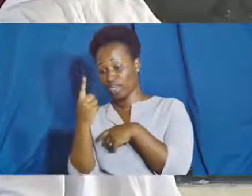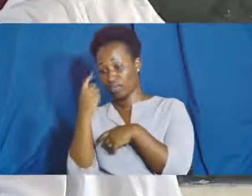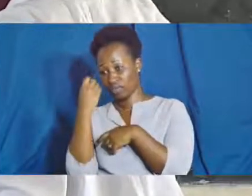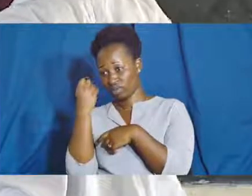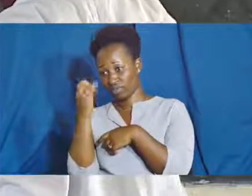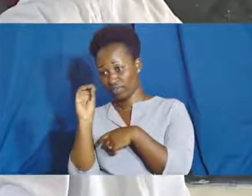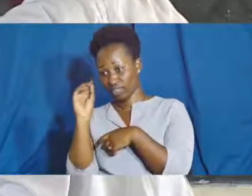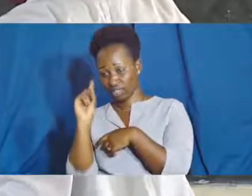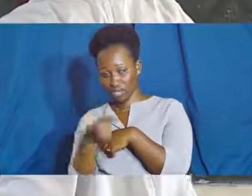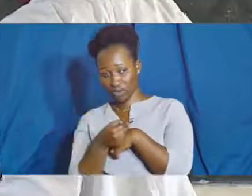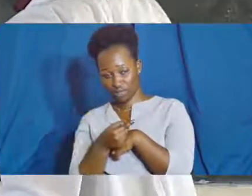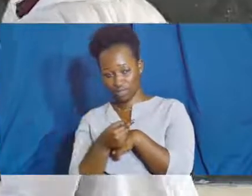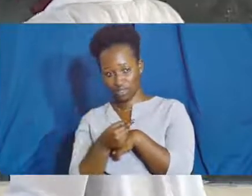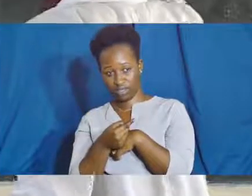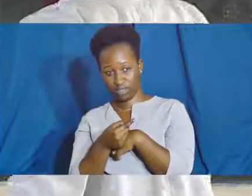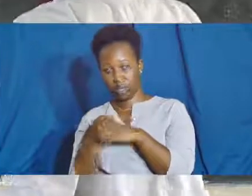150,000.